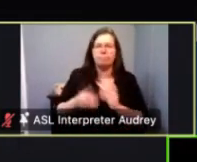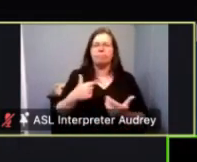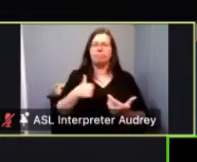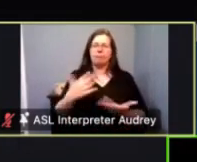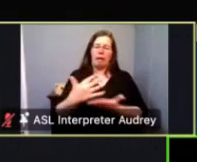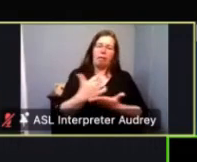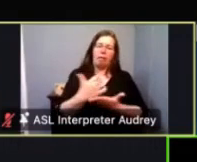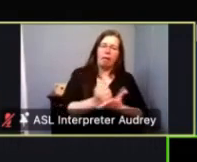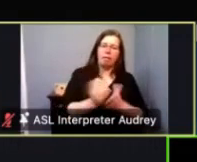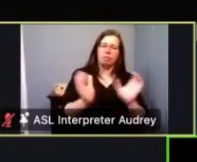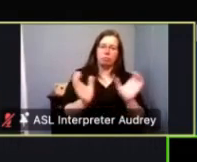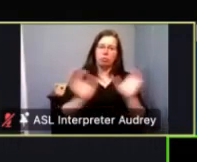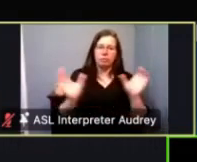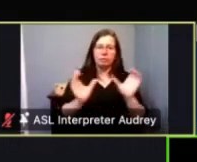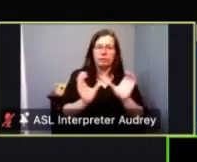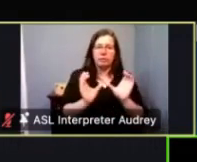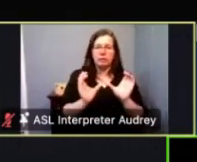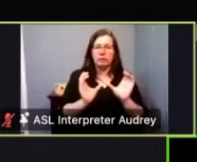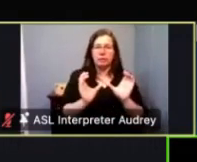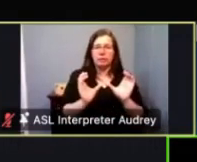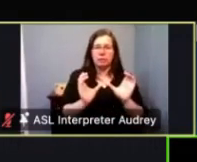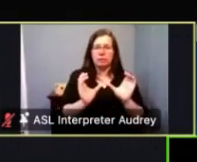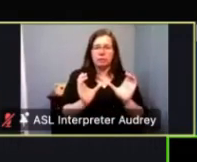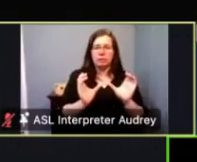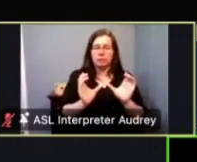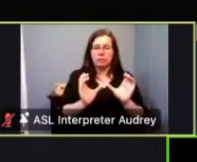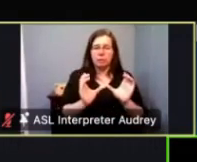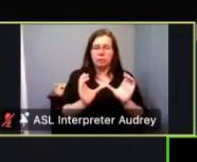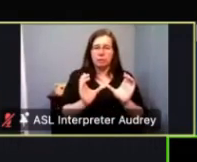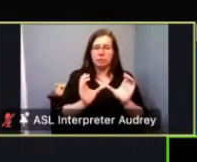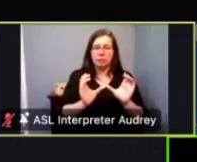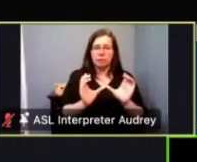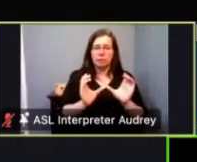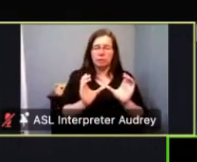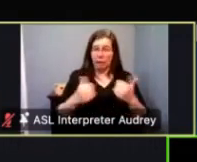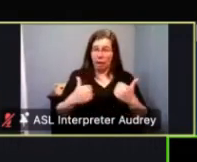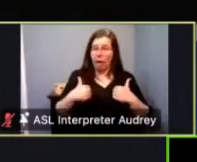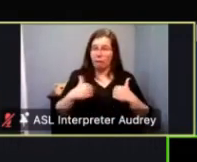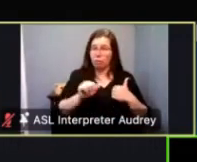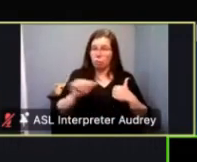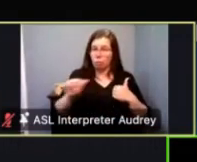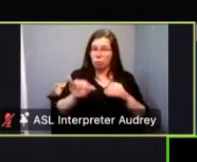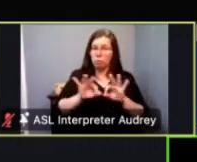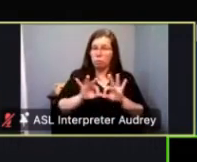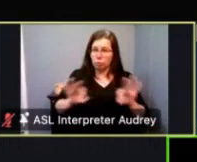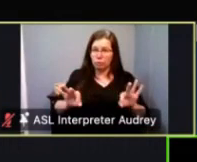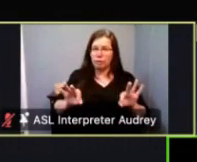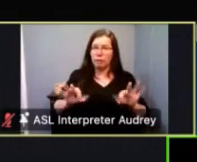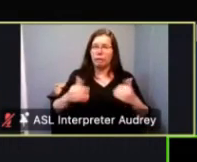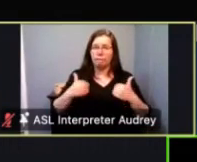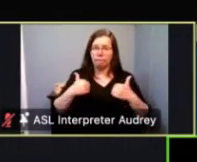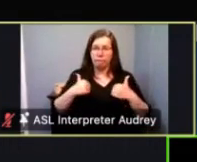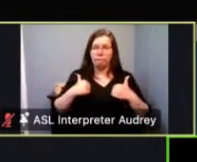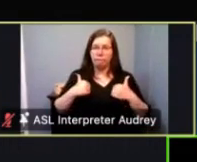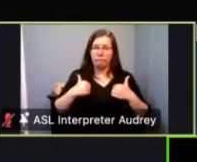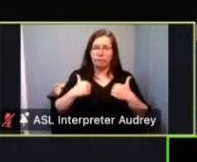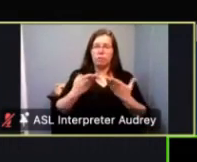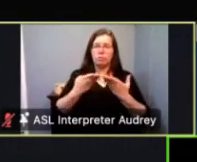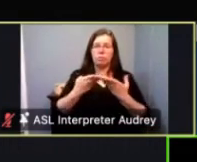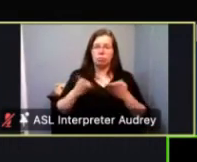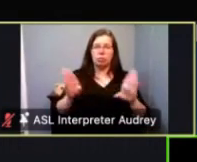collect certificates, and I have my associate's degree in